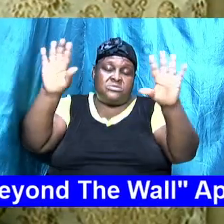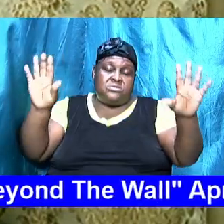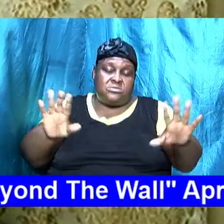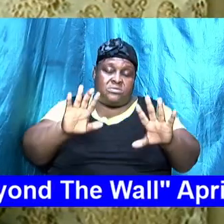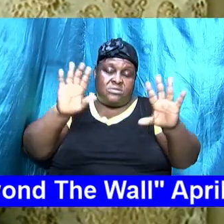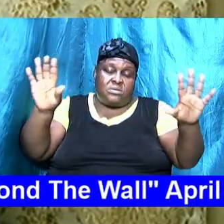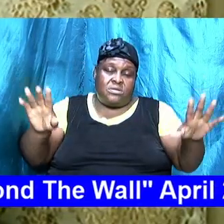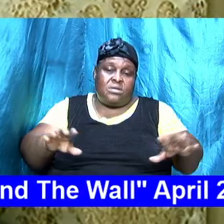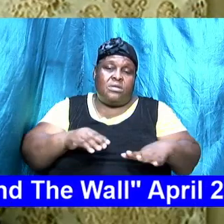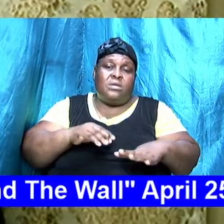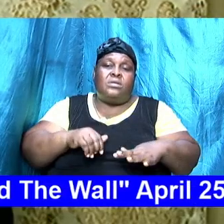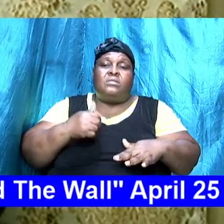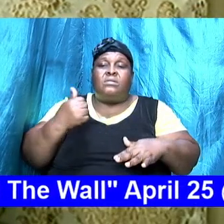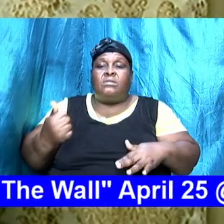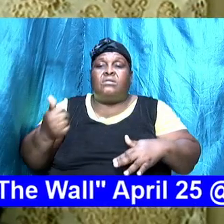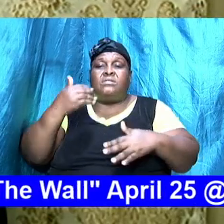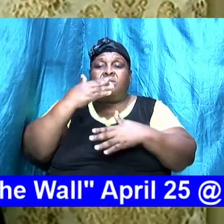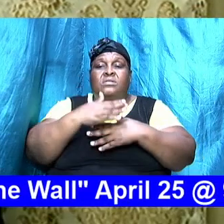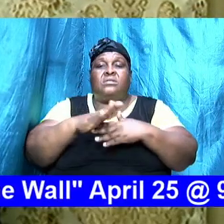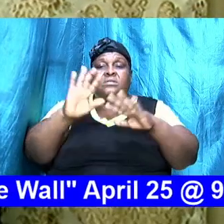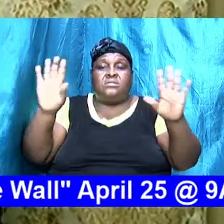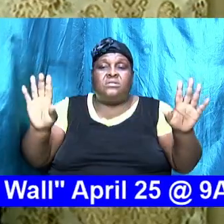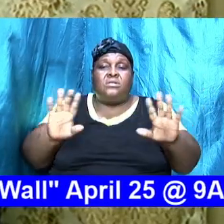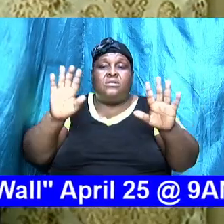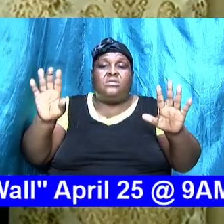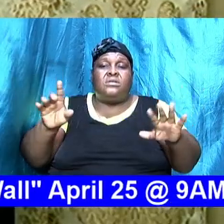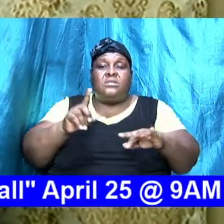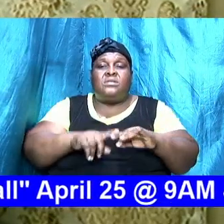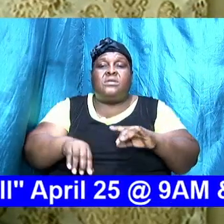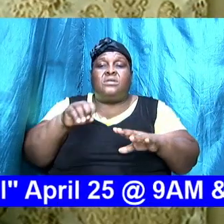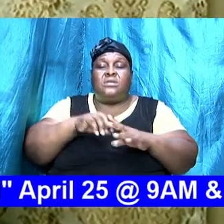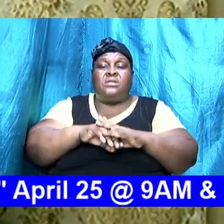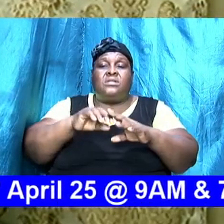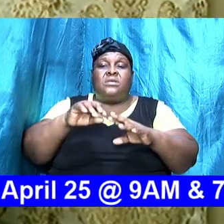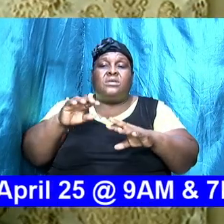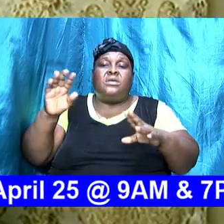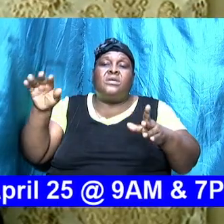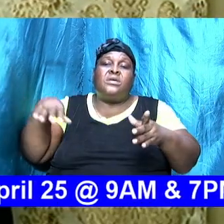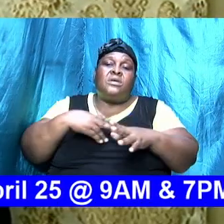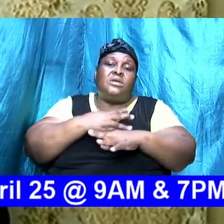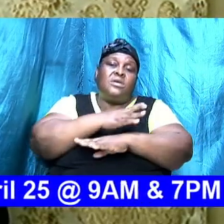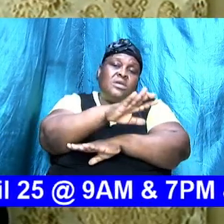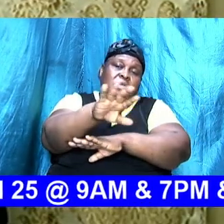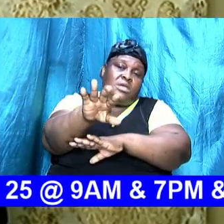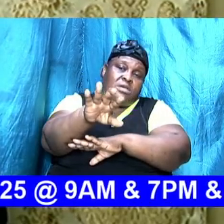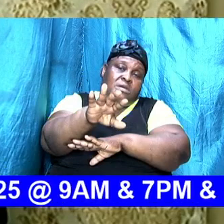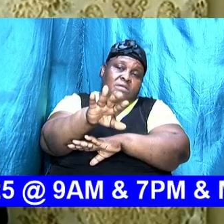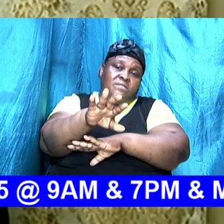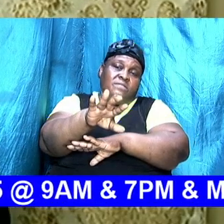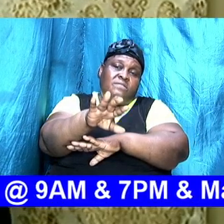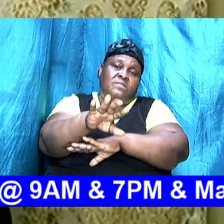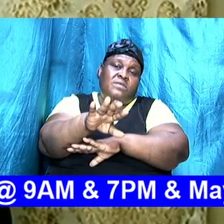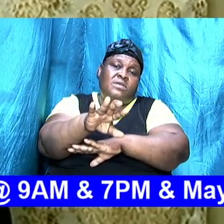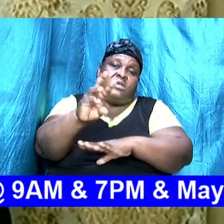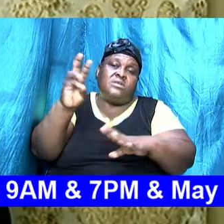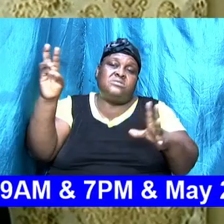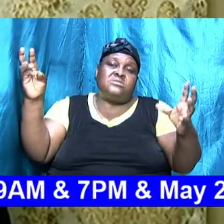9 o'clock the other Sunday. And then in the evening, I believe it is 6 o'clock, there will be evening sessions.